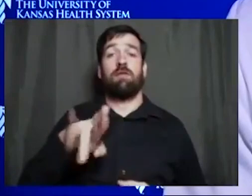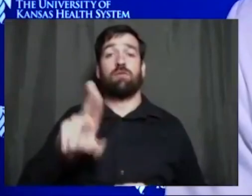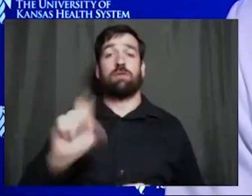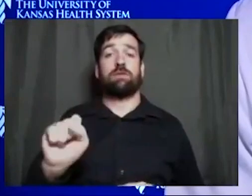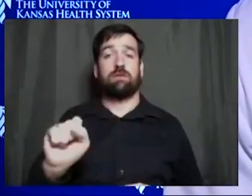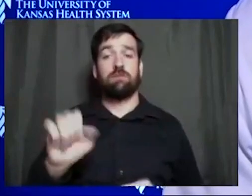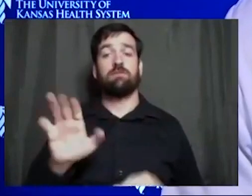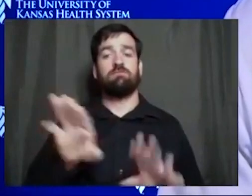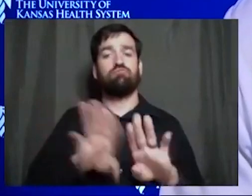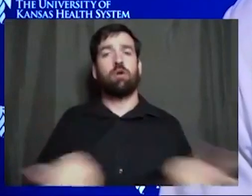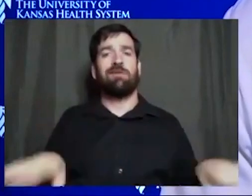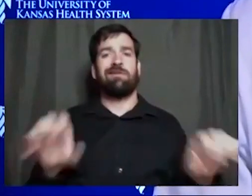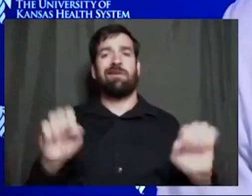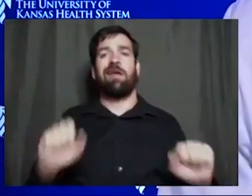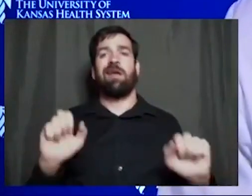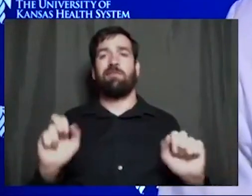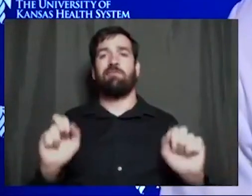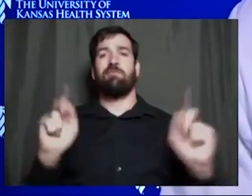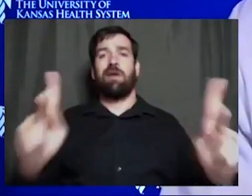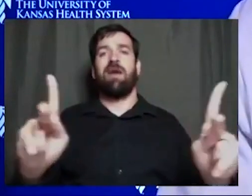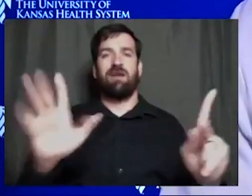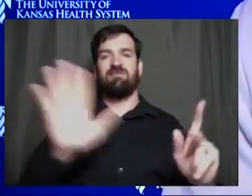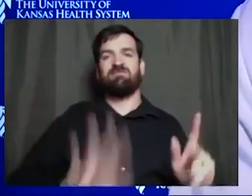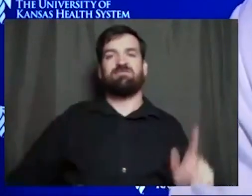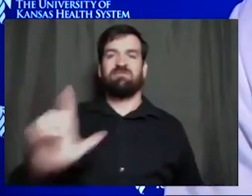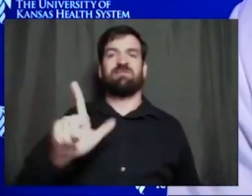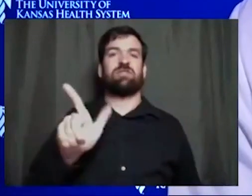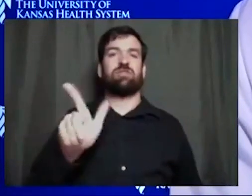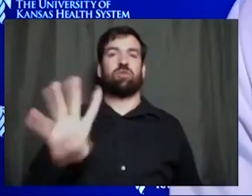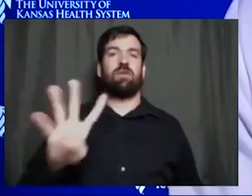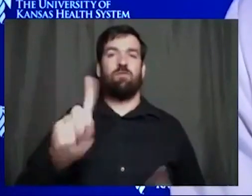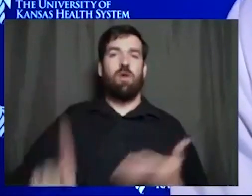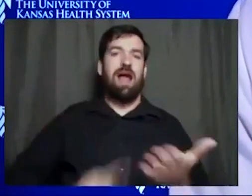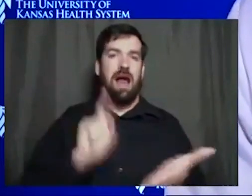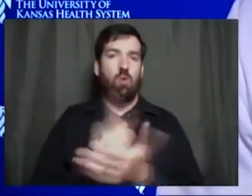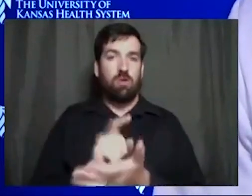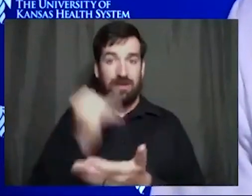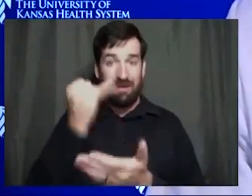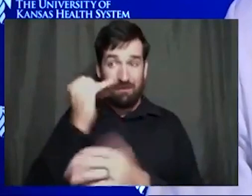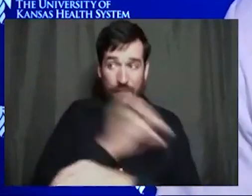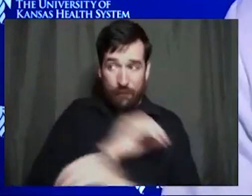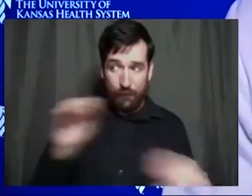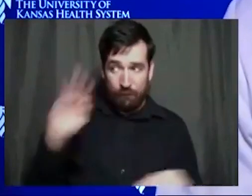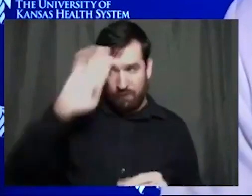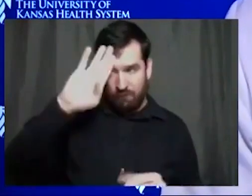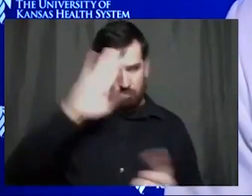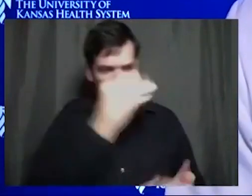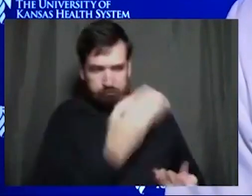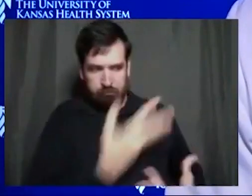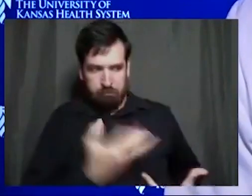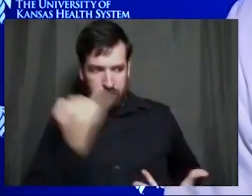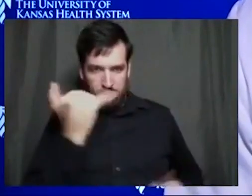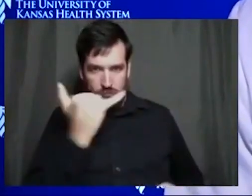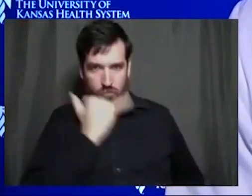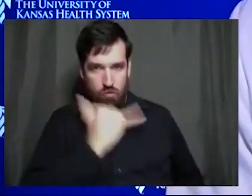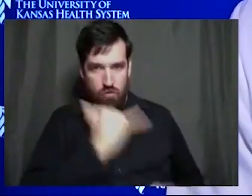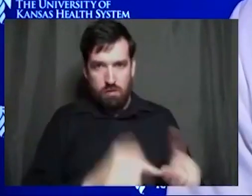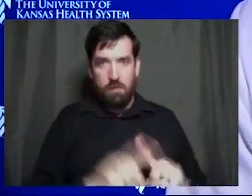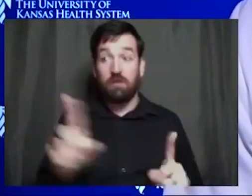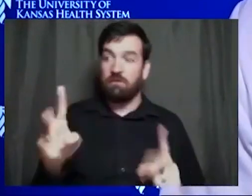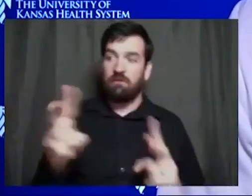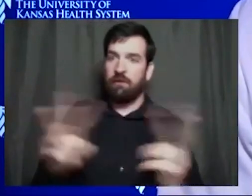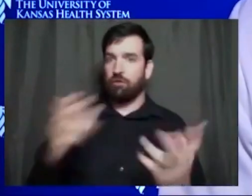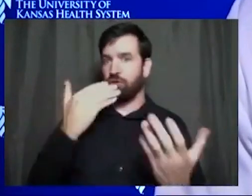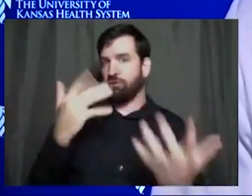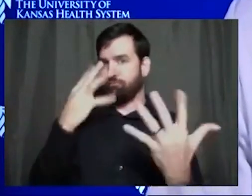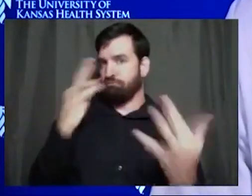back to school after about 24 hours of being fever-free, and please correct me if I'm wrong. But, this was very astute by our guest to be